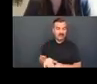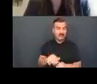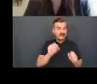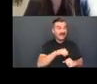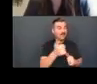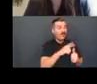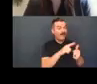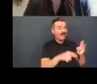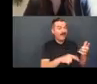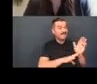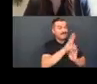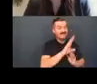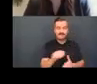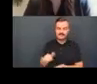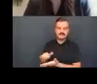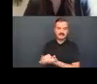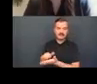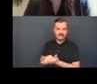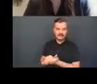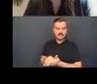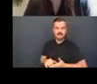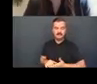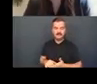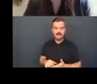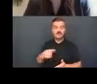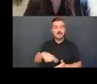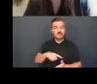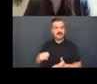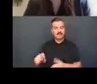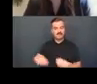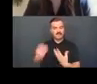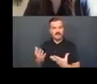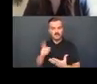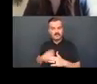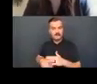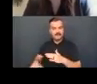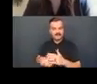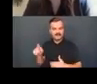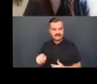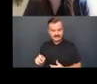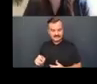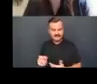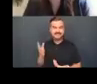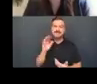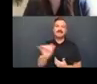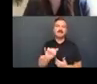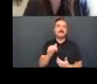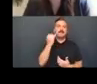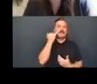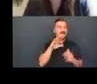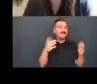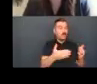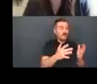possible. When we undermine our collective ability to provide for basic needs, as we do when we focus on technological